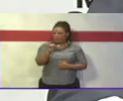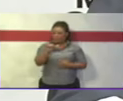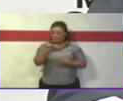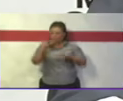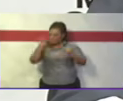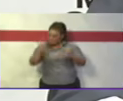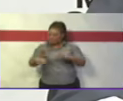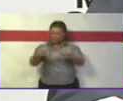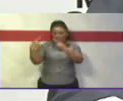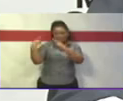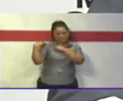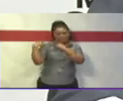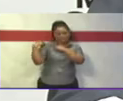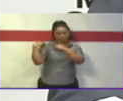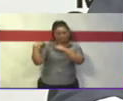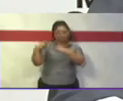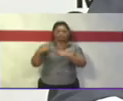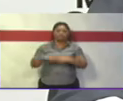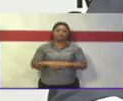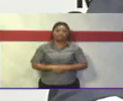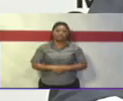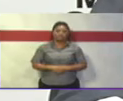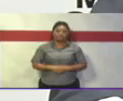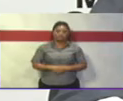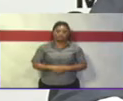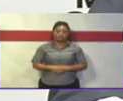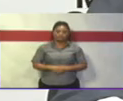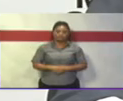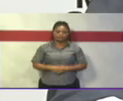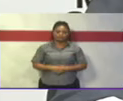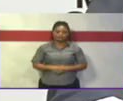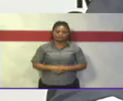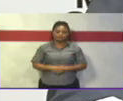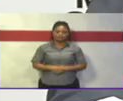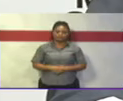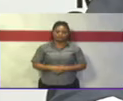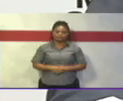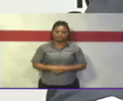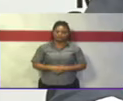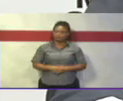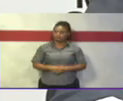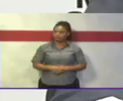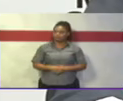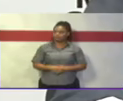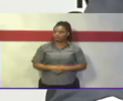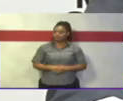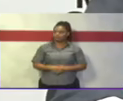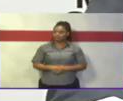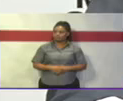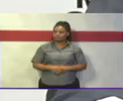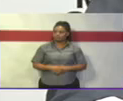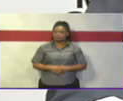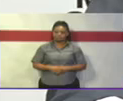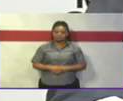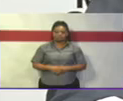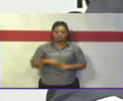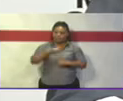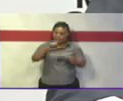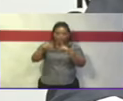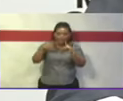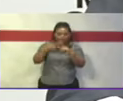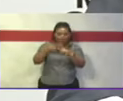if you get symptoms, you present as soon as you can, we test, and then you isolate thereafter. When you generate